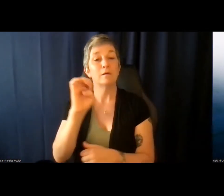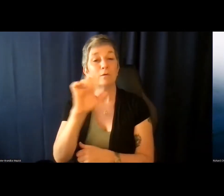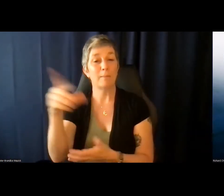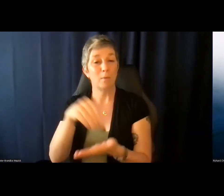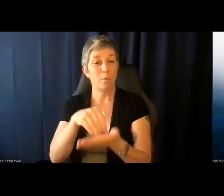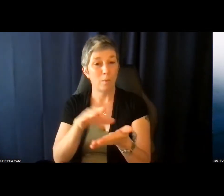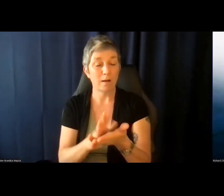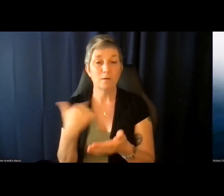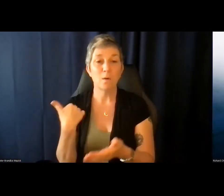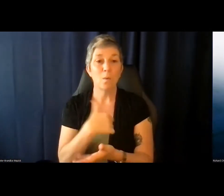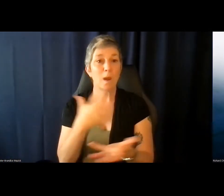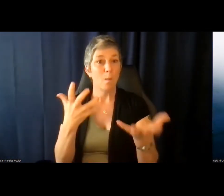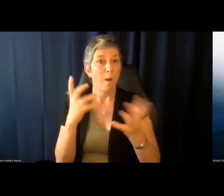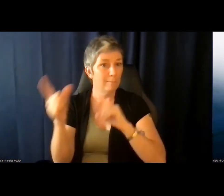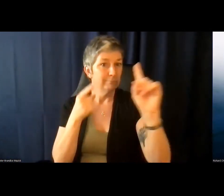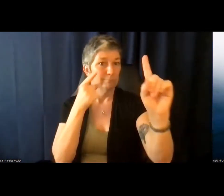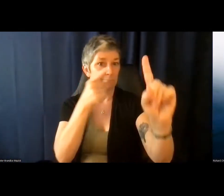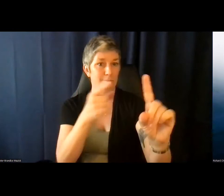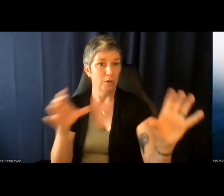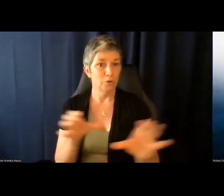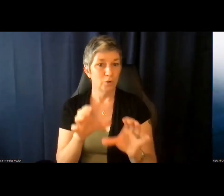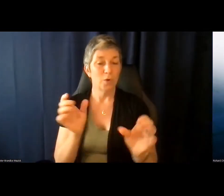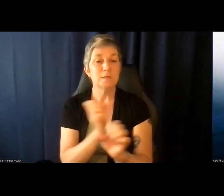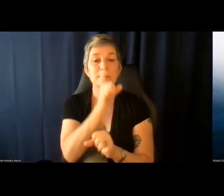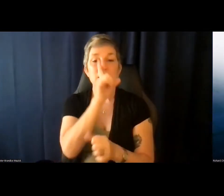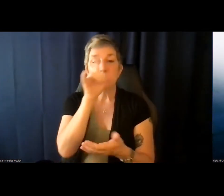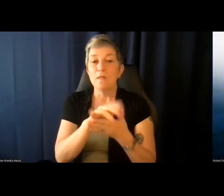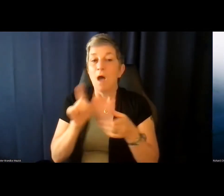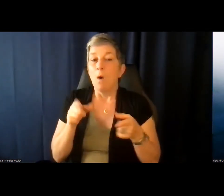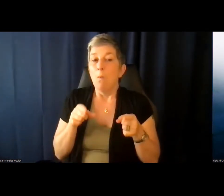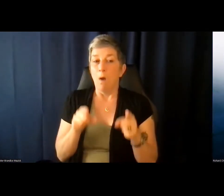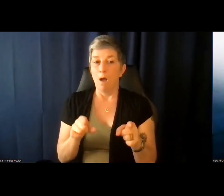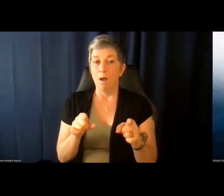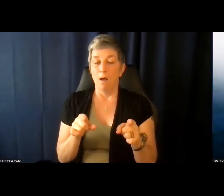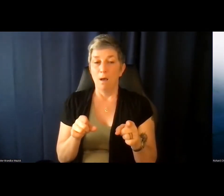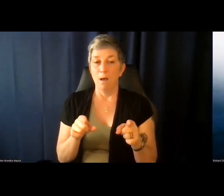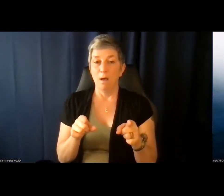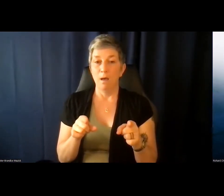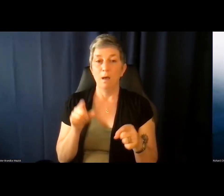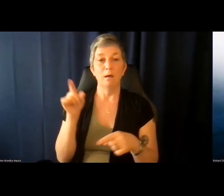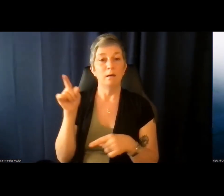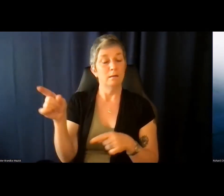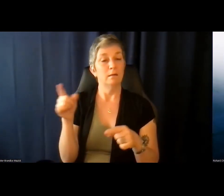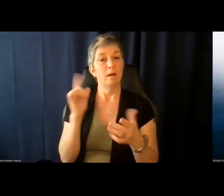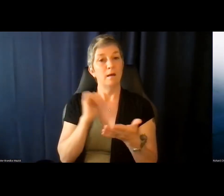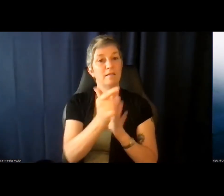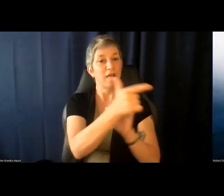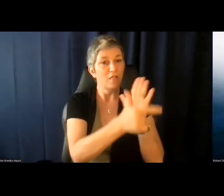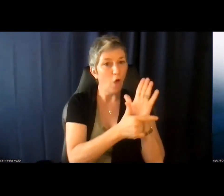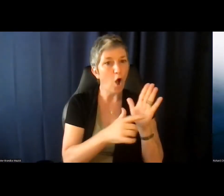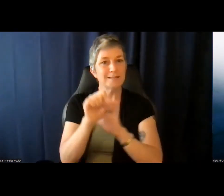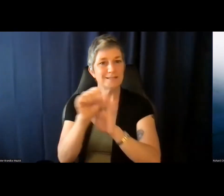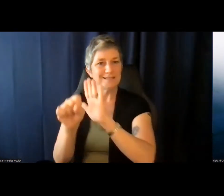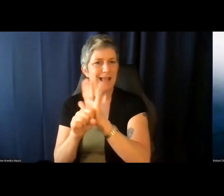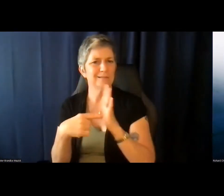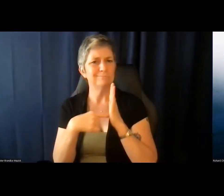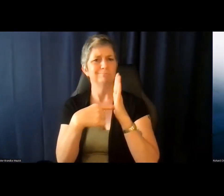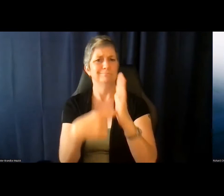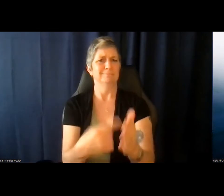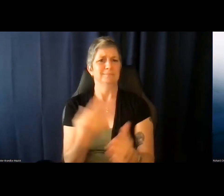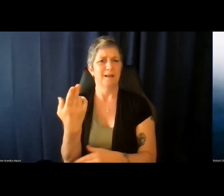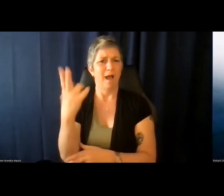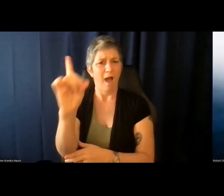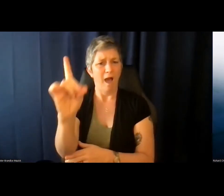looking to do is essentially to make sure that while the laws and statutes indicate that HUD-assisted